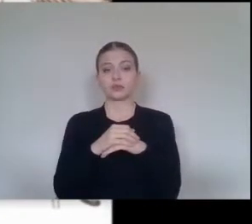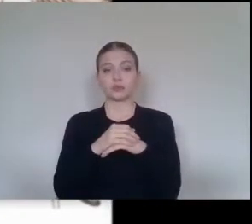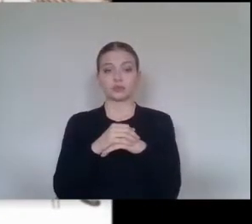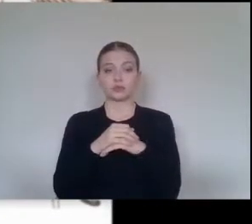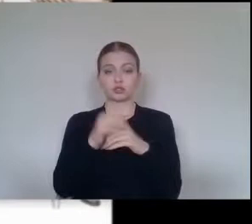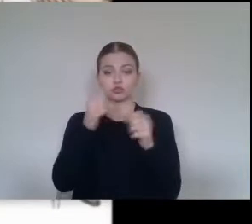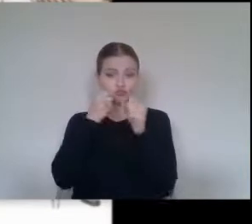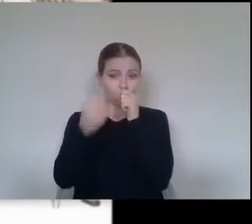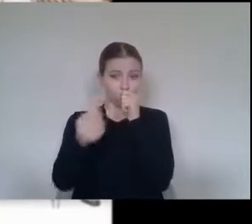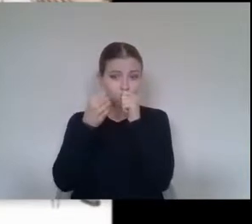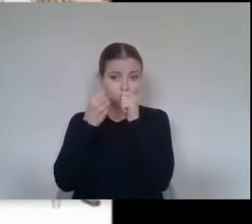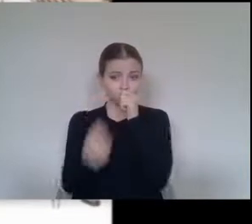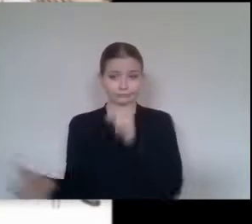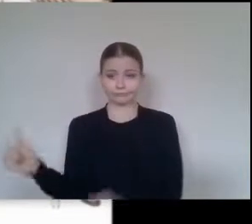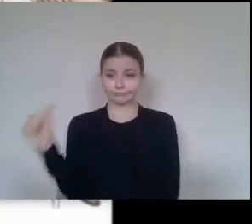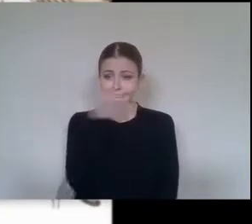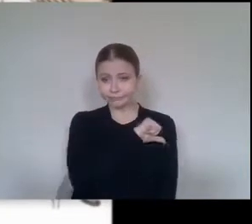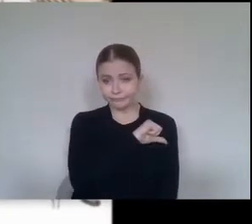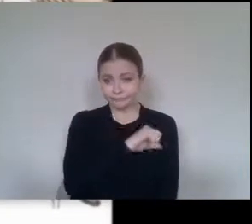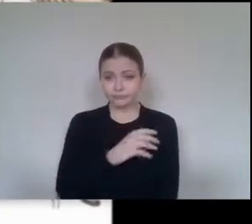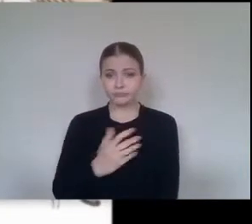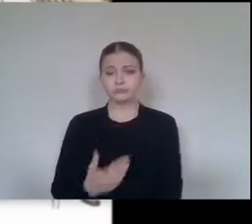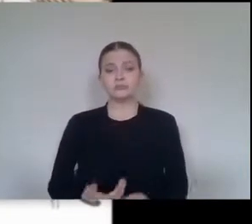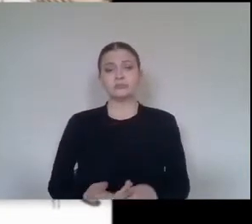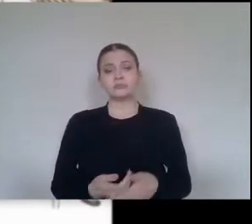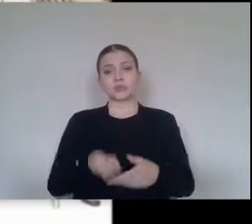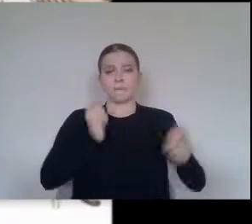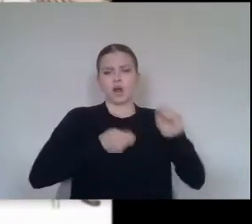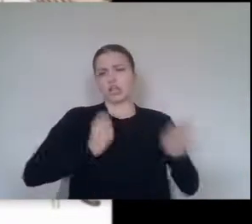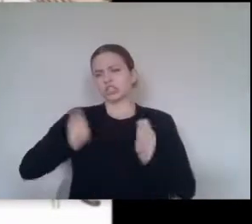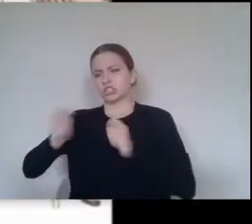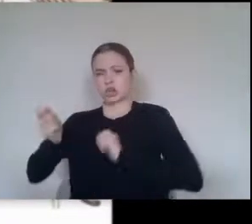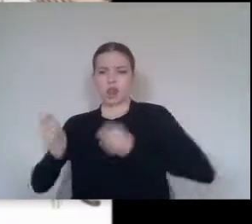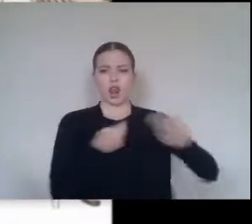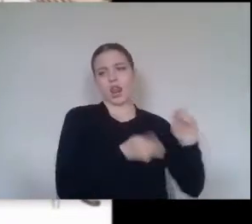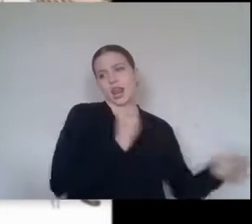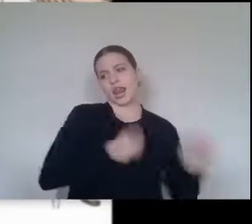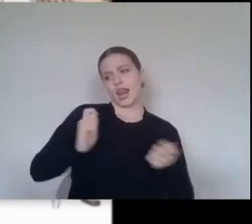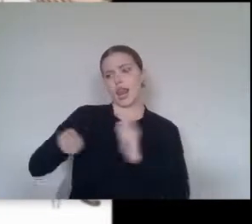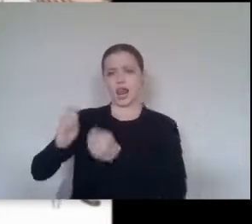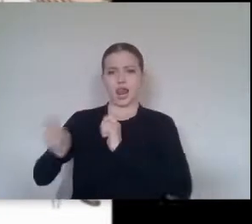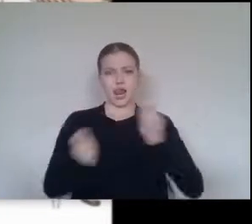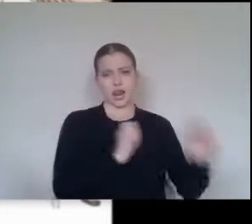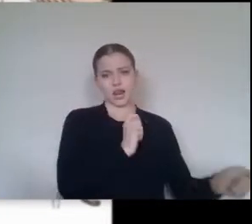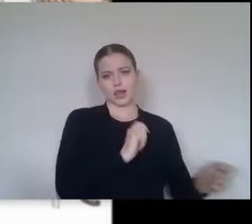too much to drink. The percussion beat the band,